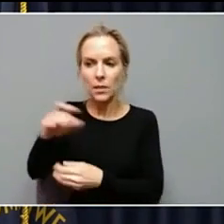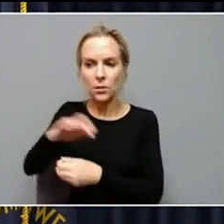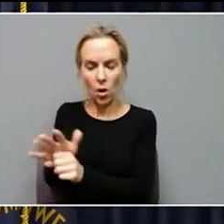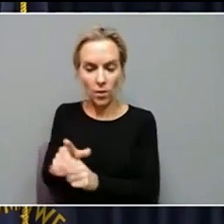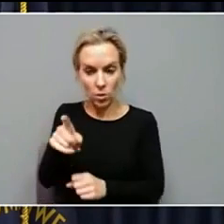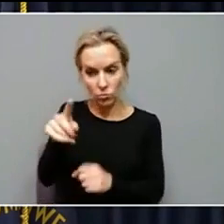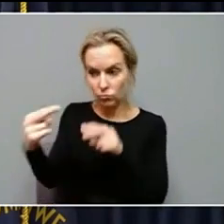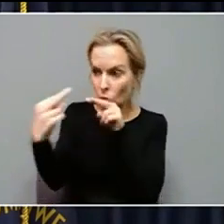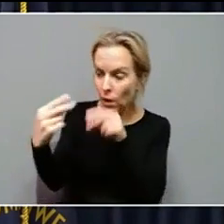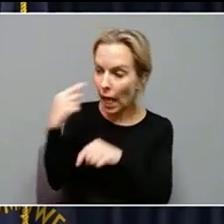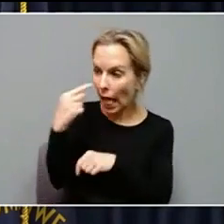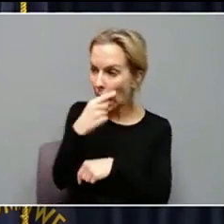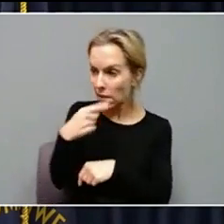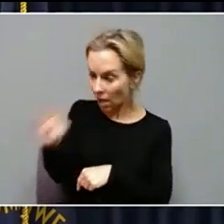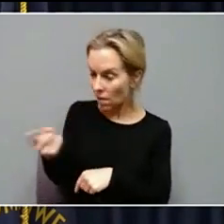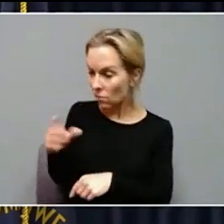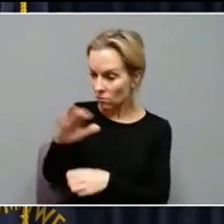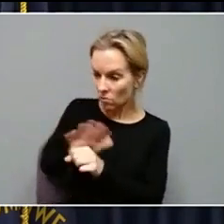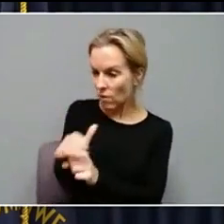real.